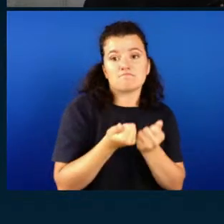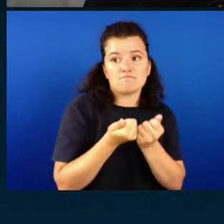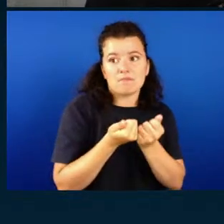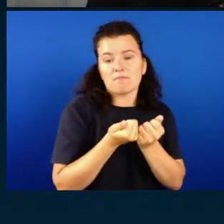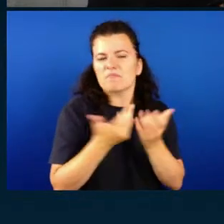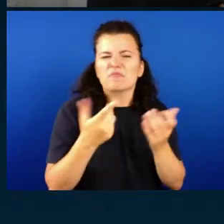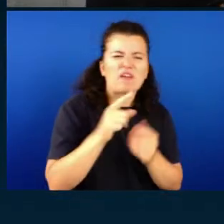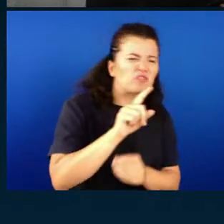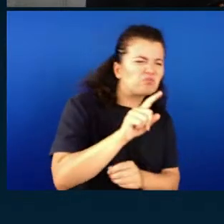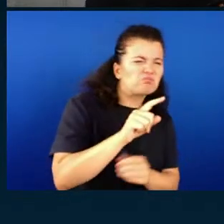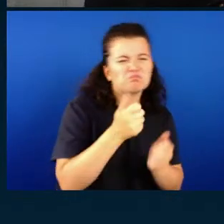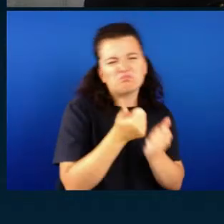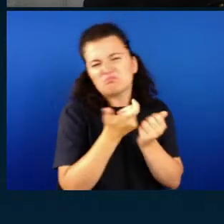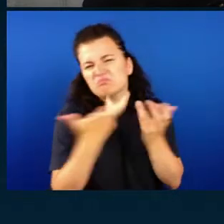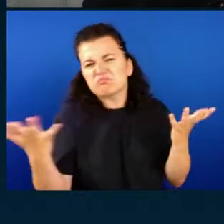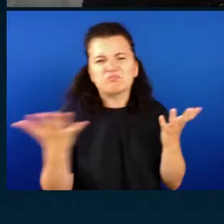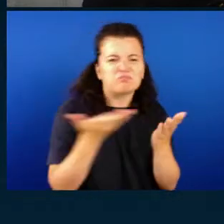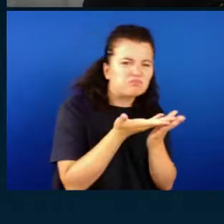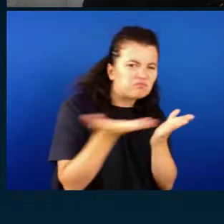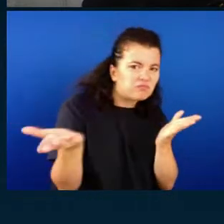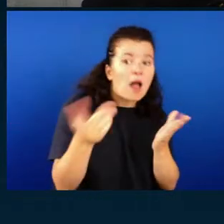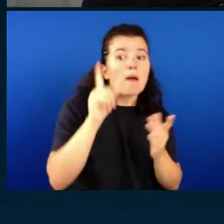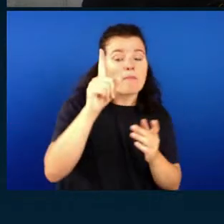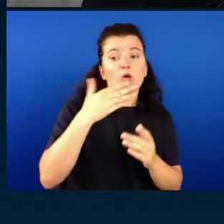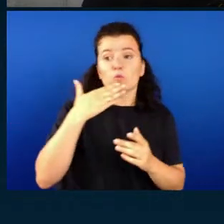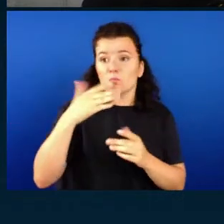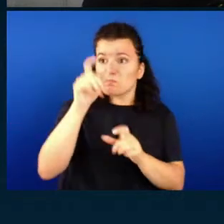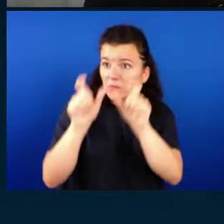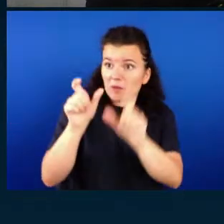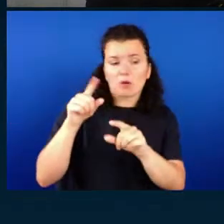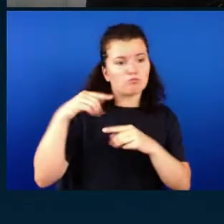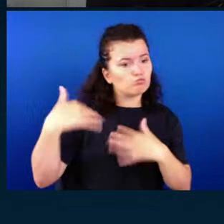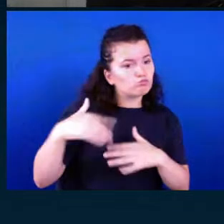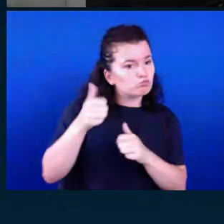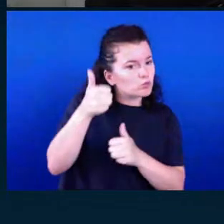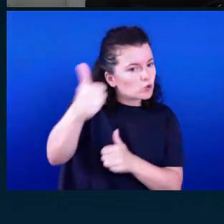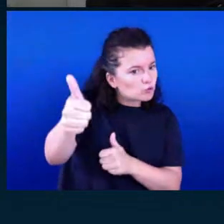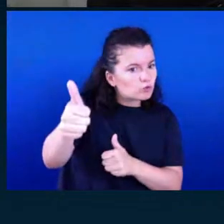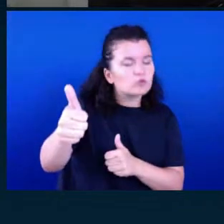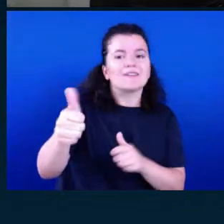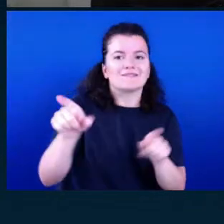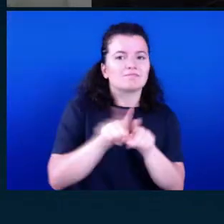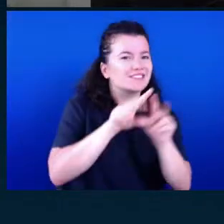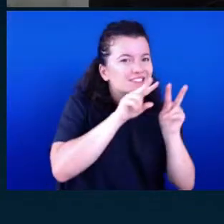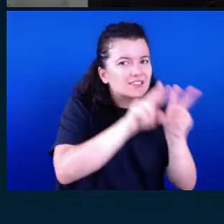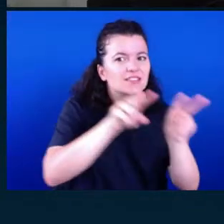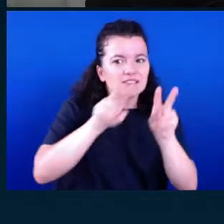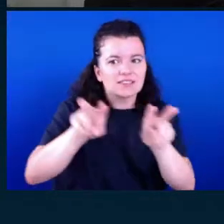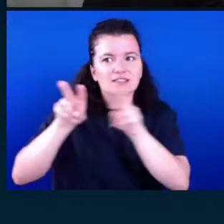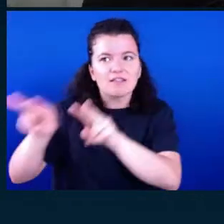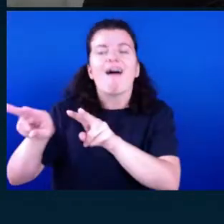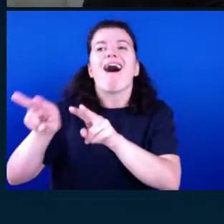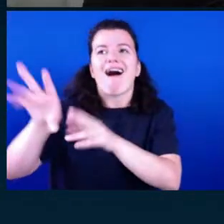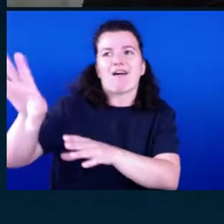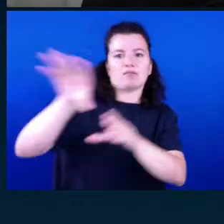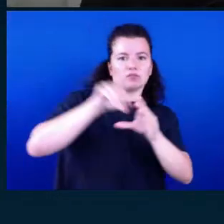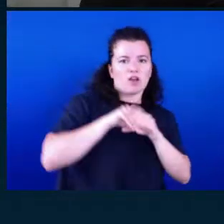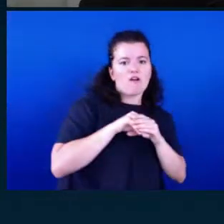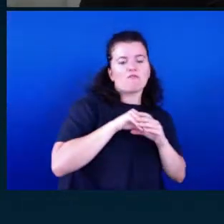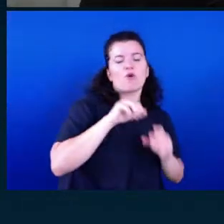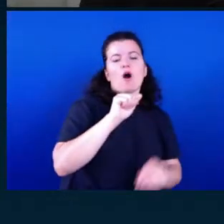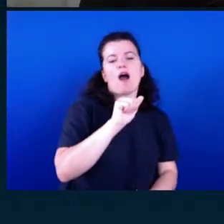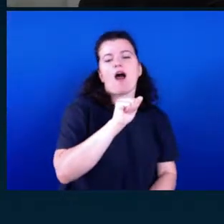good at it. So there are some nice functions there. You can deploy them directly to Azure or see the GitHub repositories.